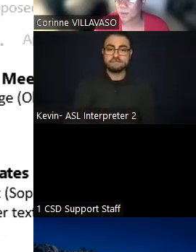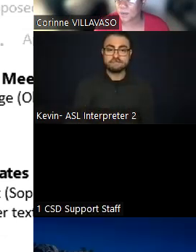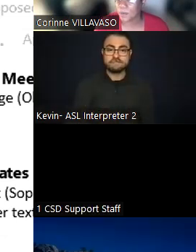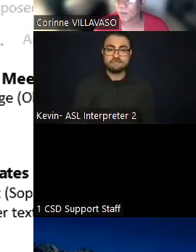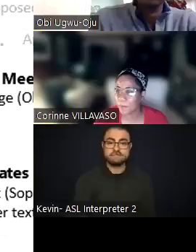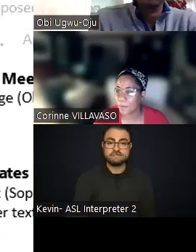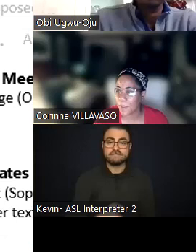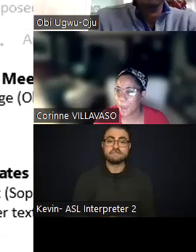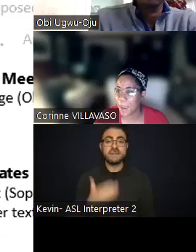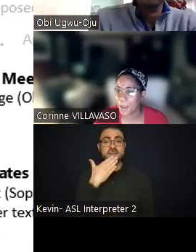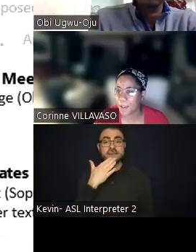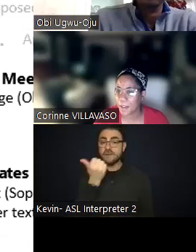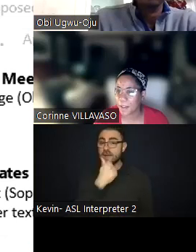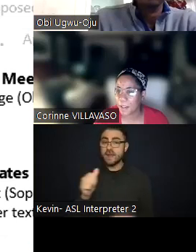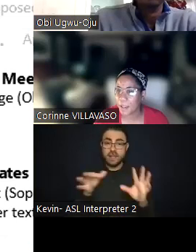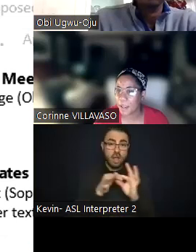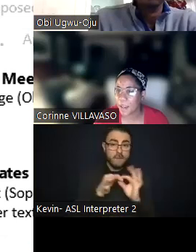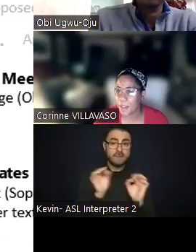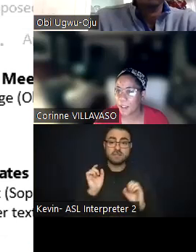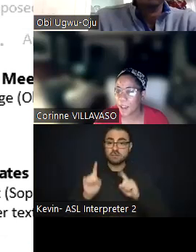questions, feedback?